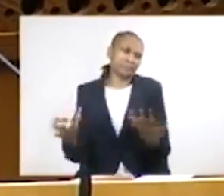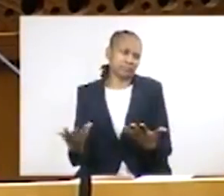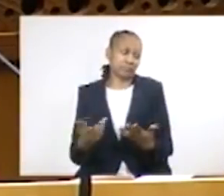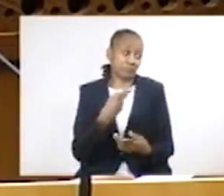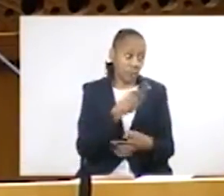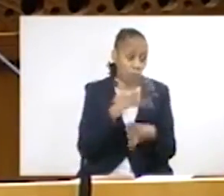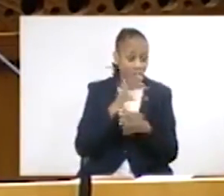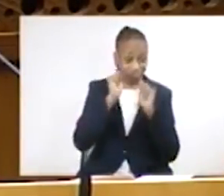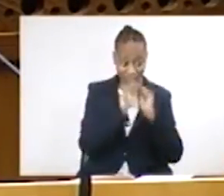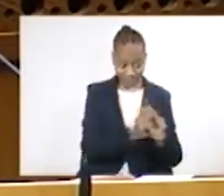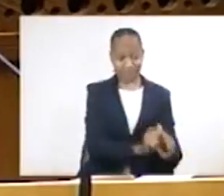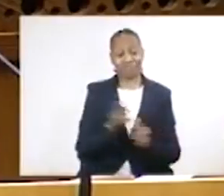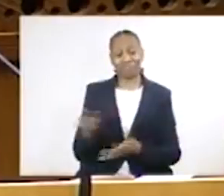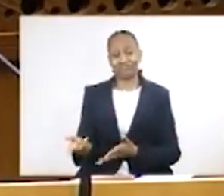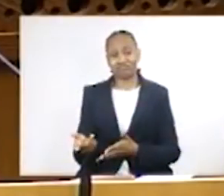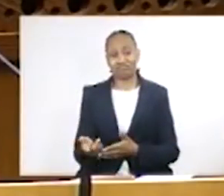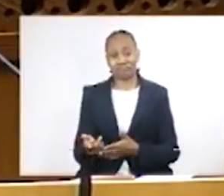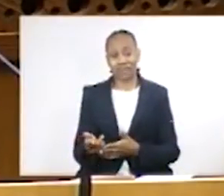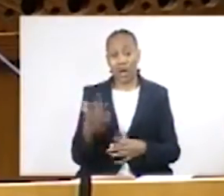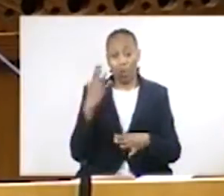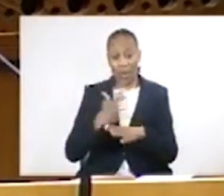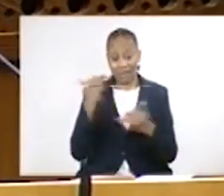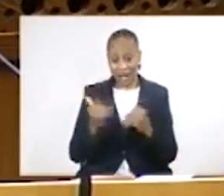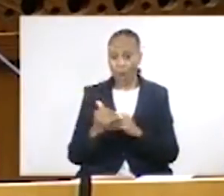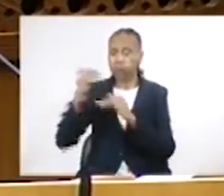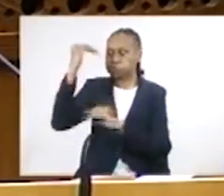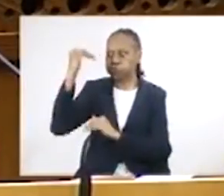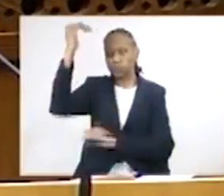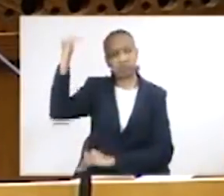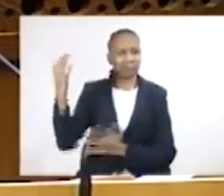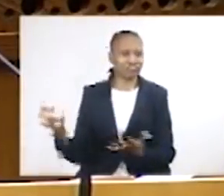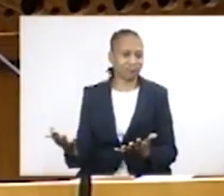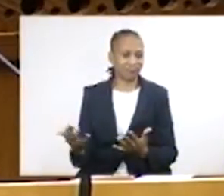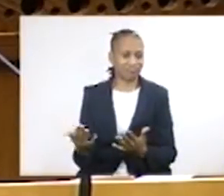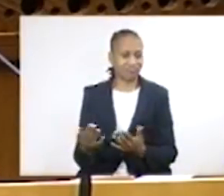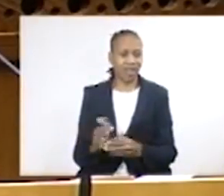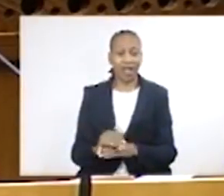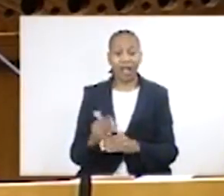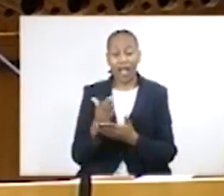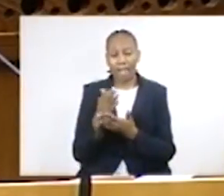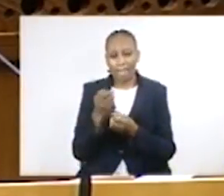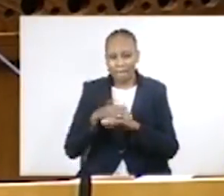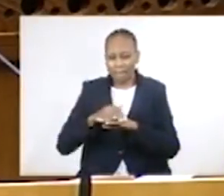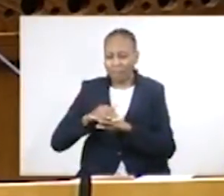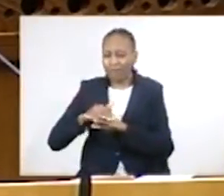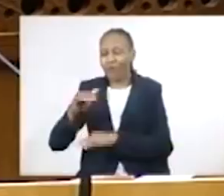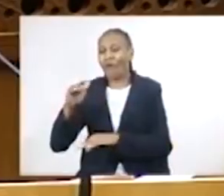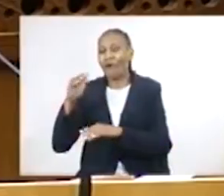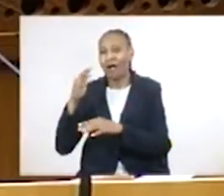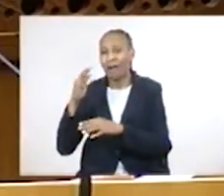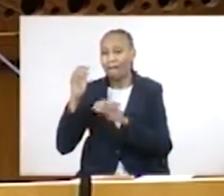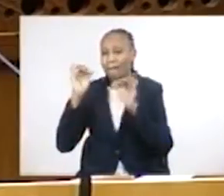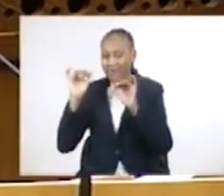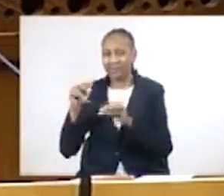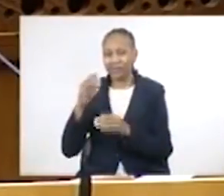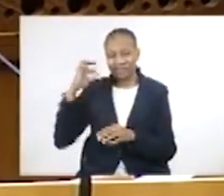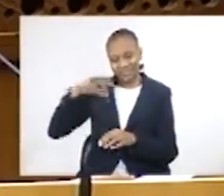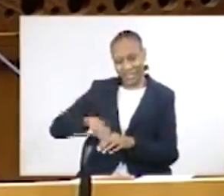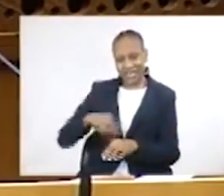now at this moment it is at 25% or 36% with an expanded definition. 70% of